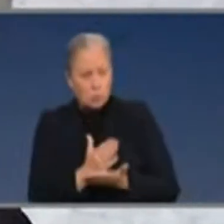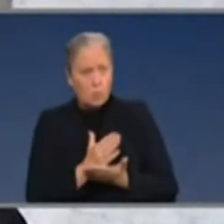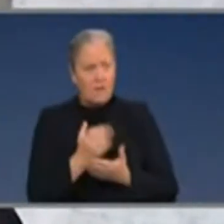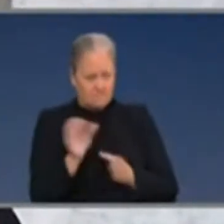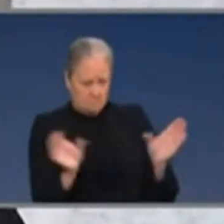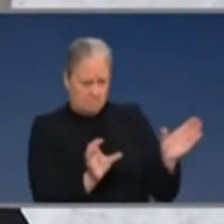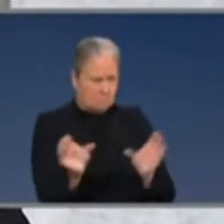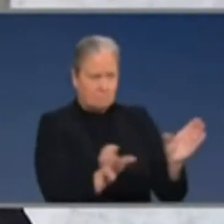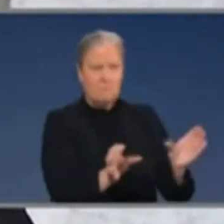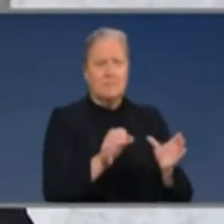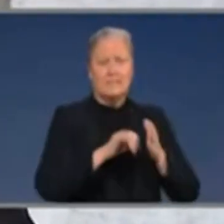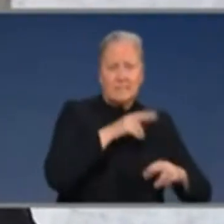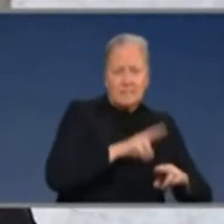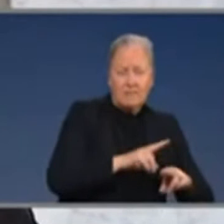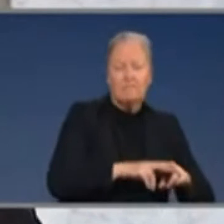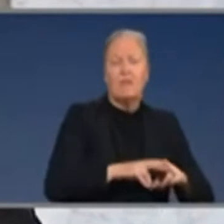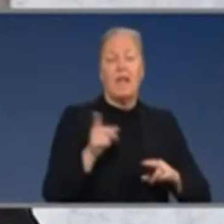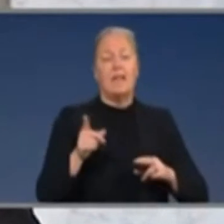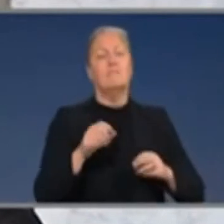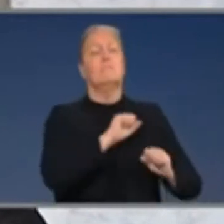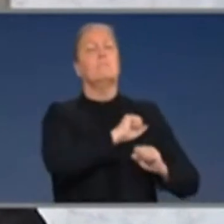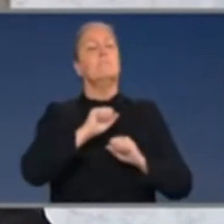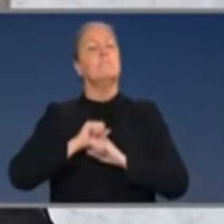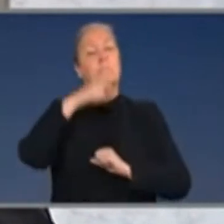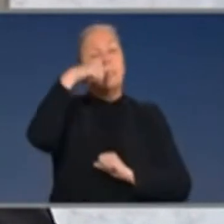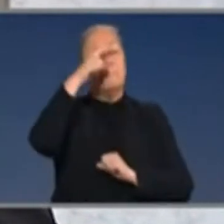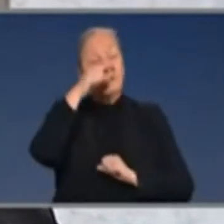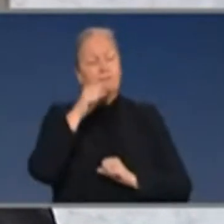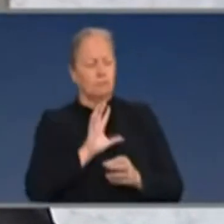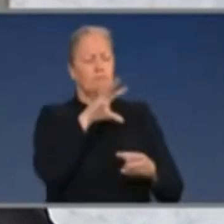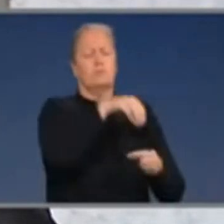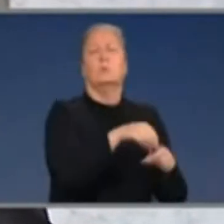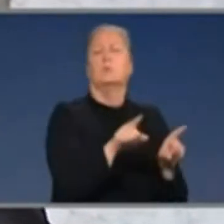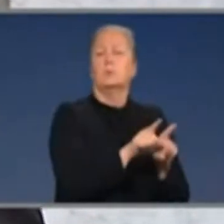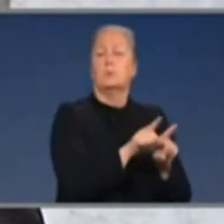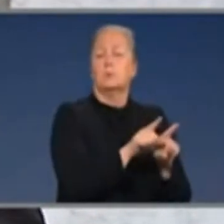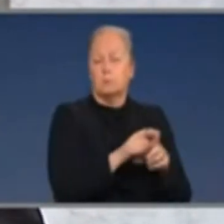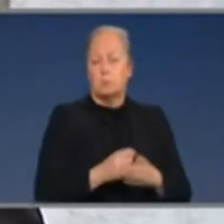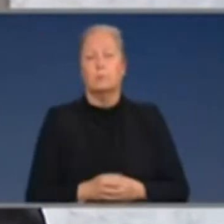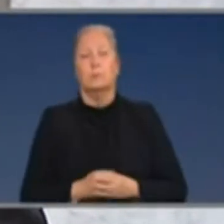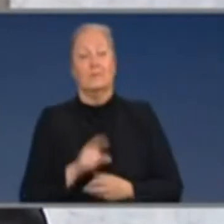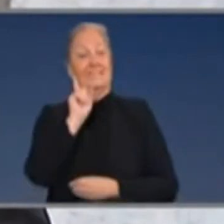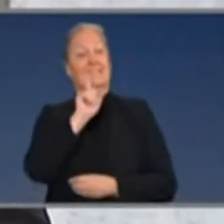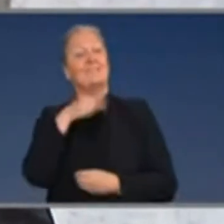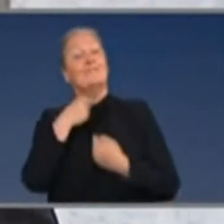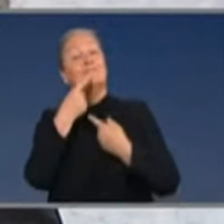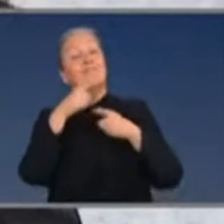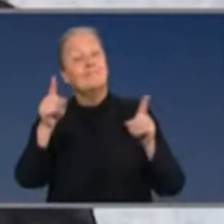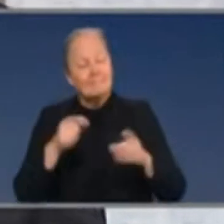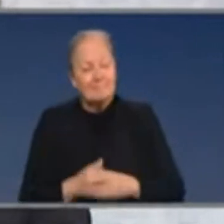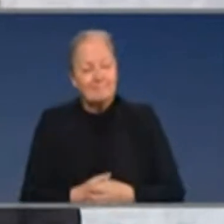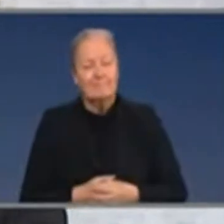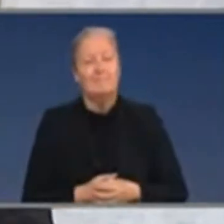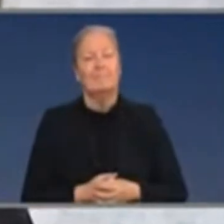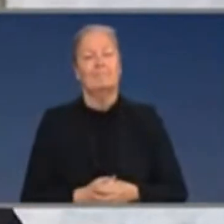needs are being met, and the ADF have continued to play a role. As I said yesterday, it was our goal yesterday to, through